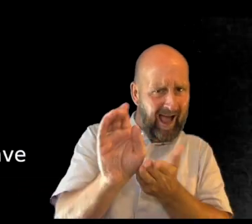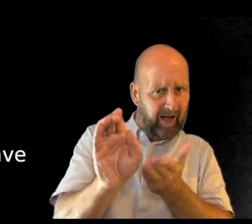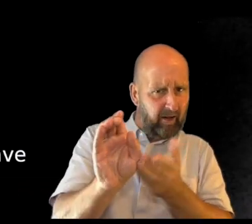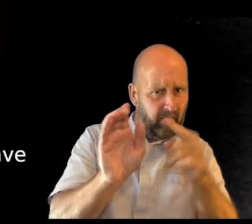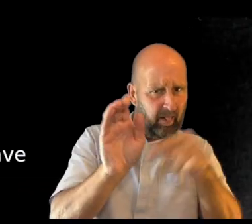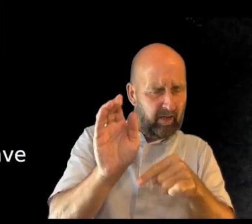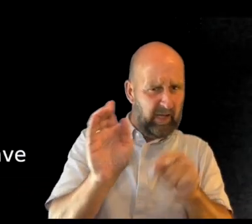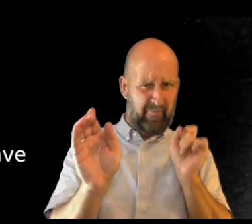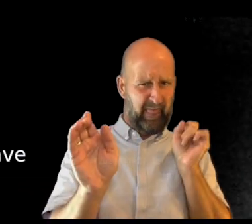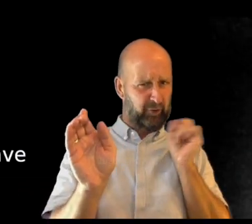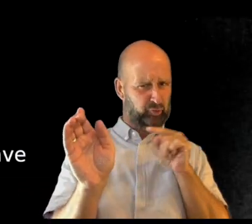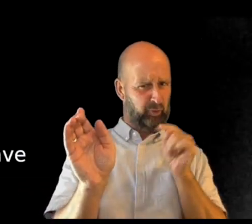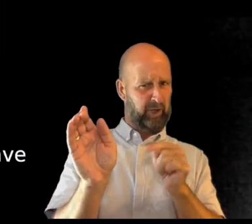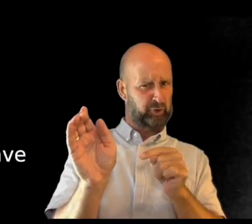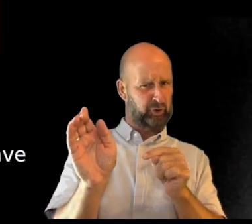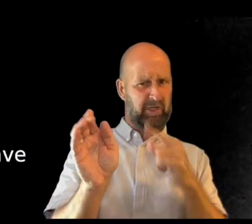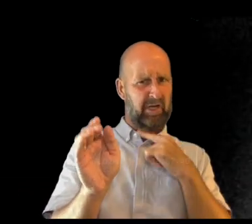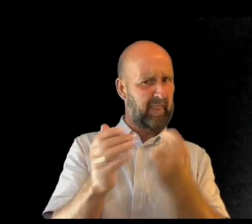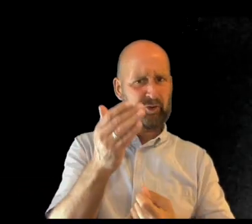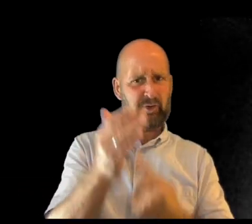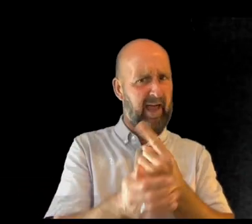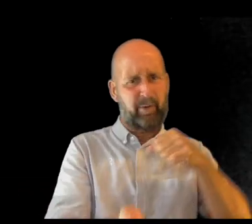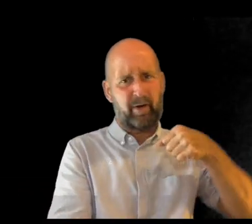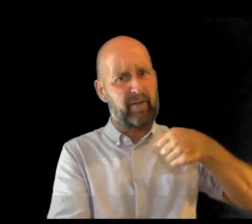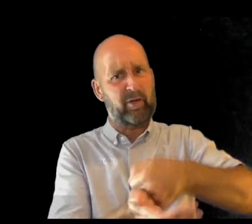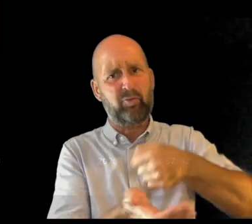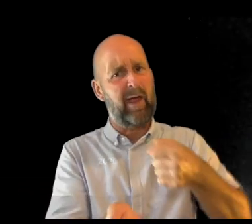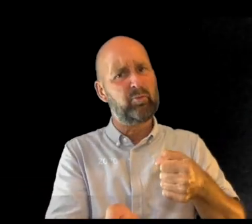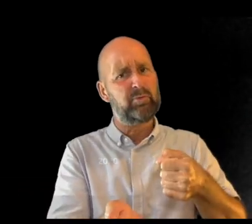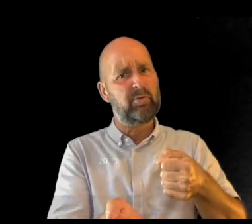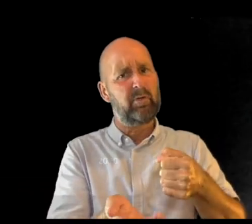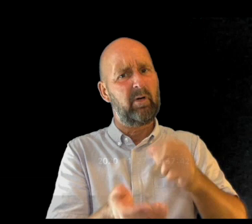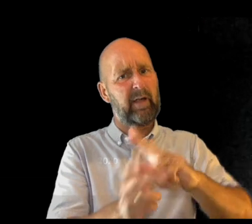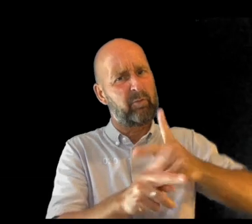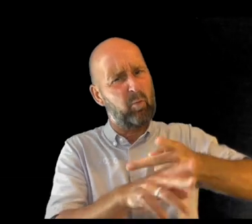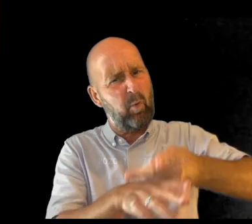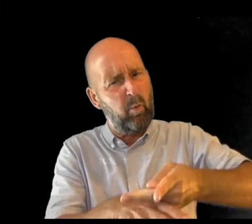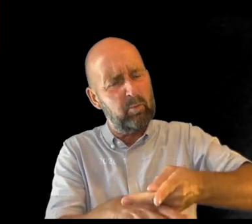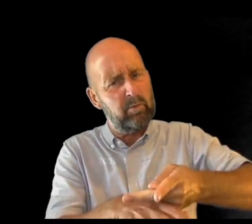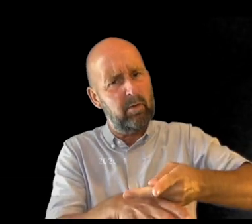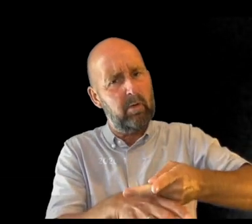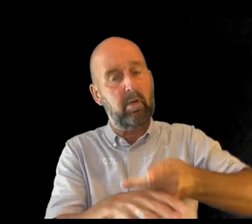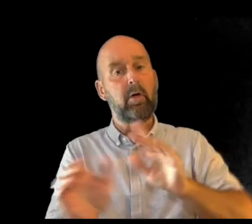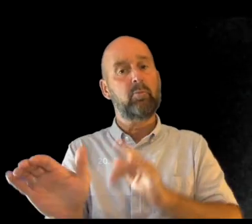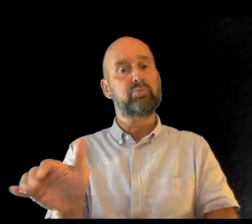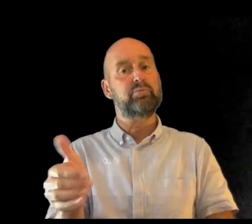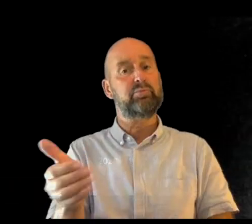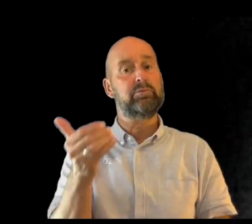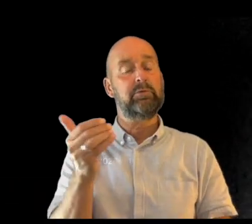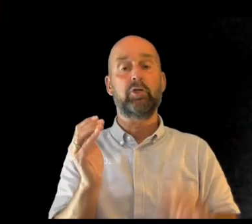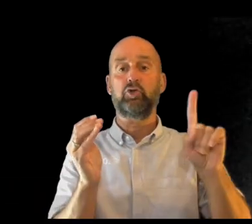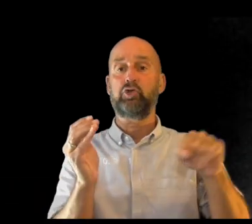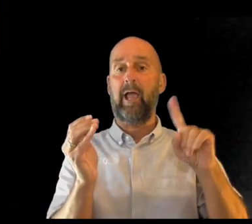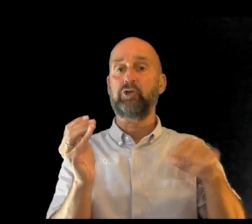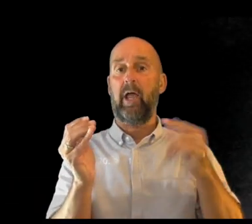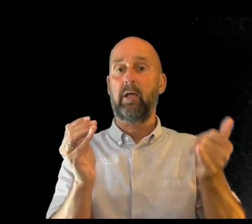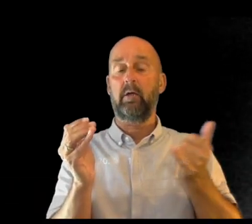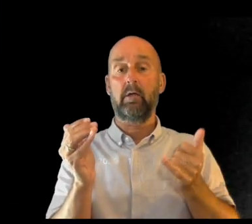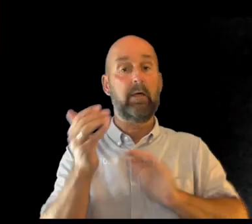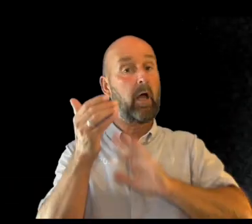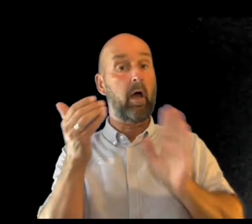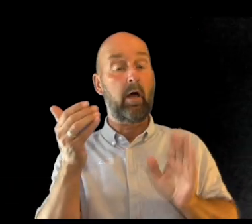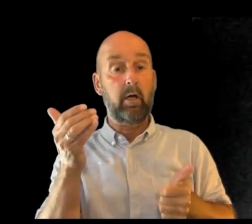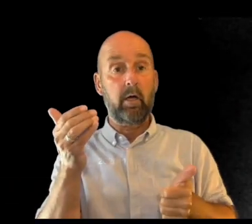This is strange. This bit shouldn't have hit the ground if your ankle rolled. Bex's phone rings. JJ calling.